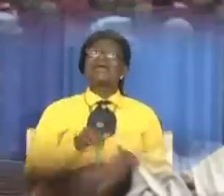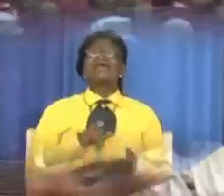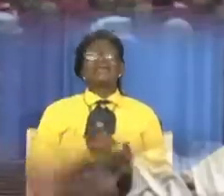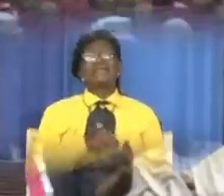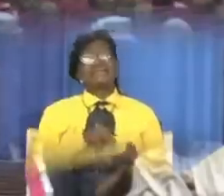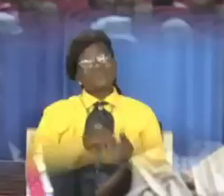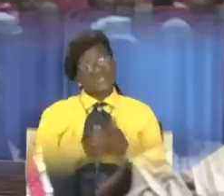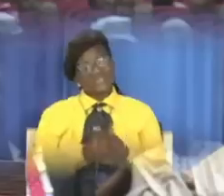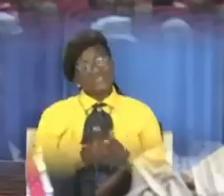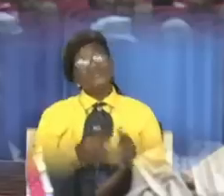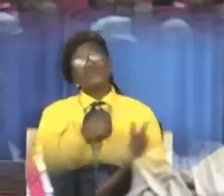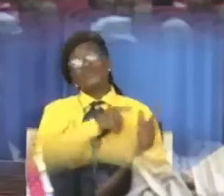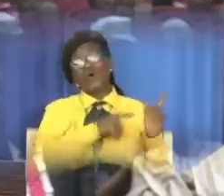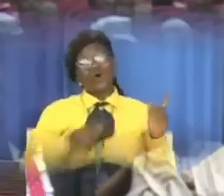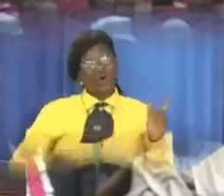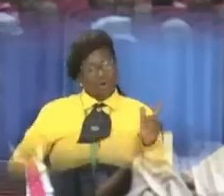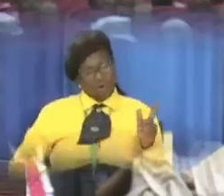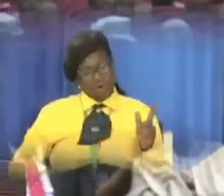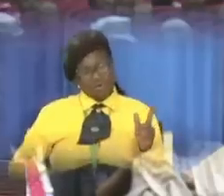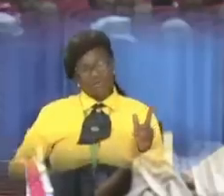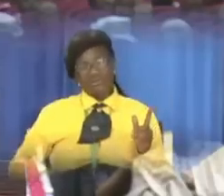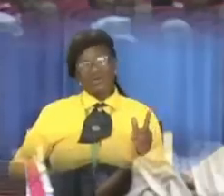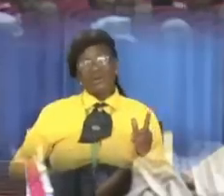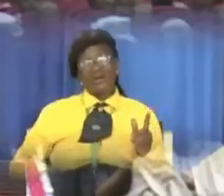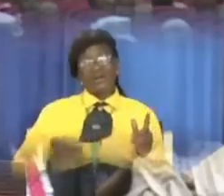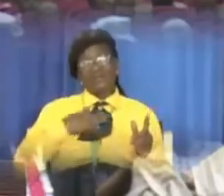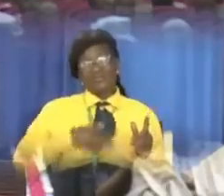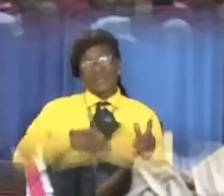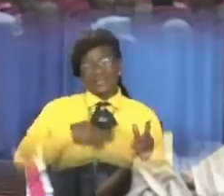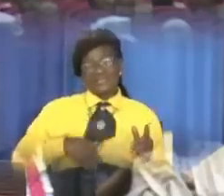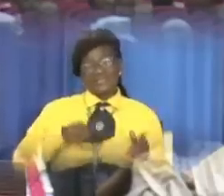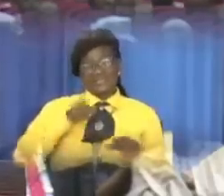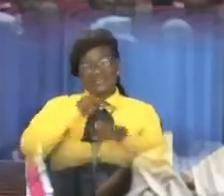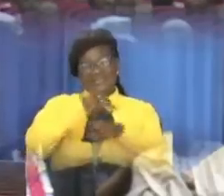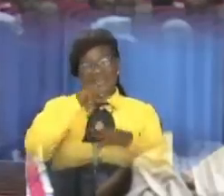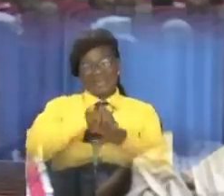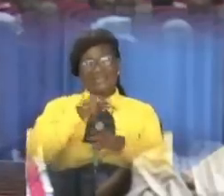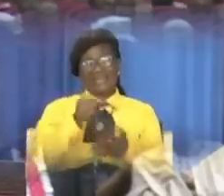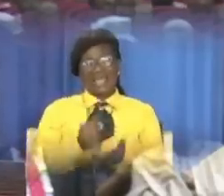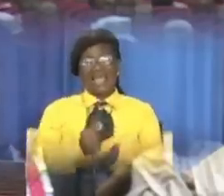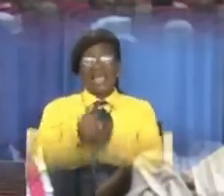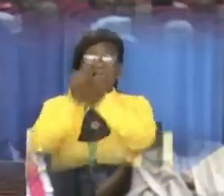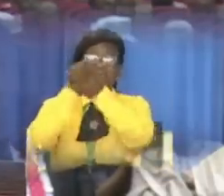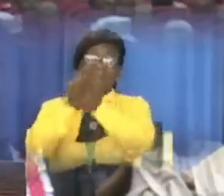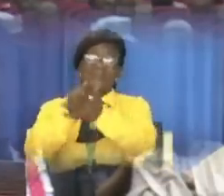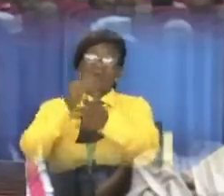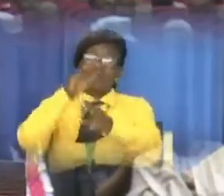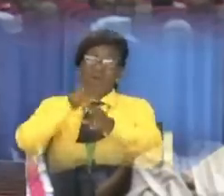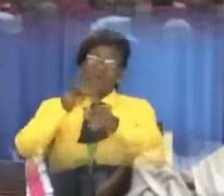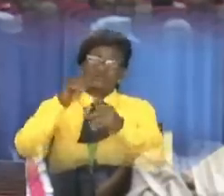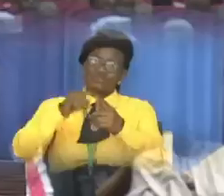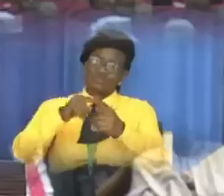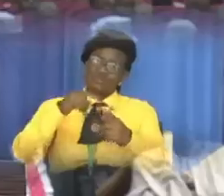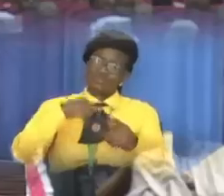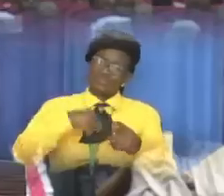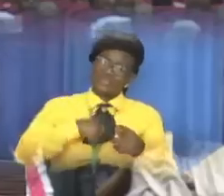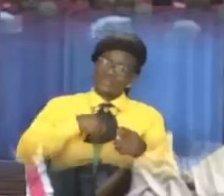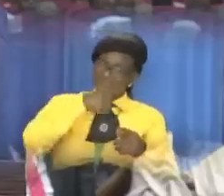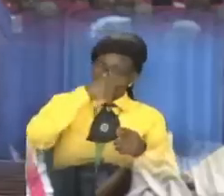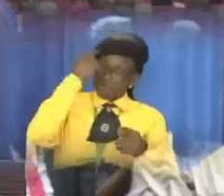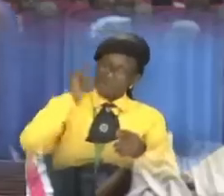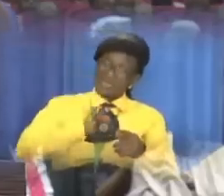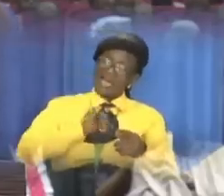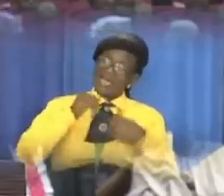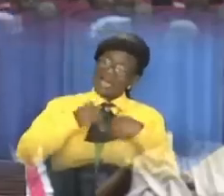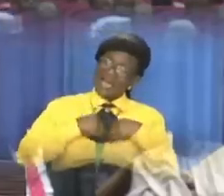And it doesn't matter how anointed you are, you have a blind spot.